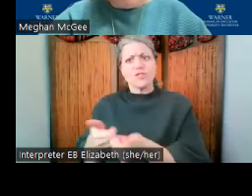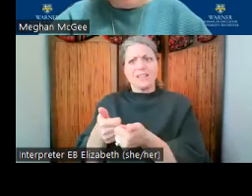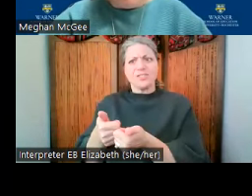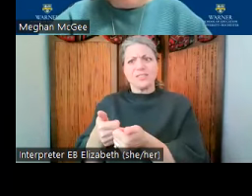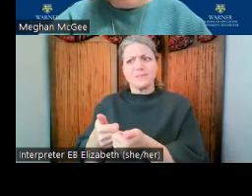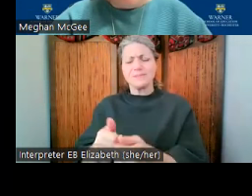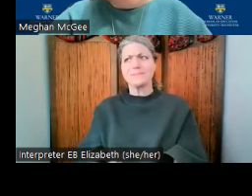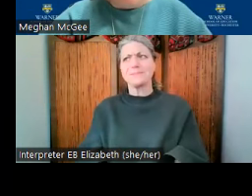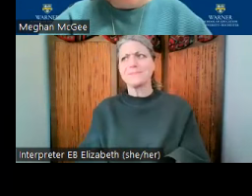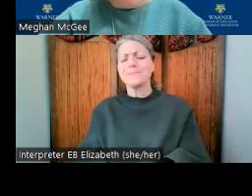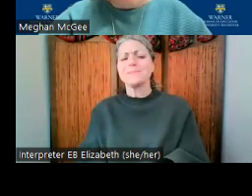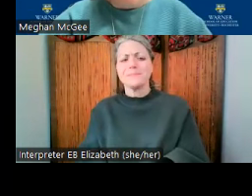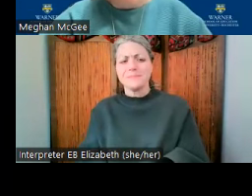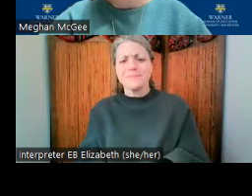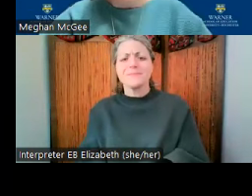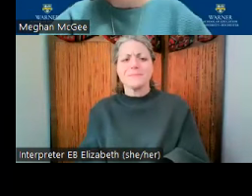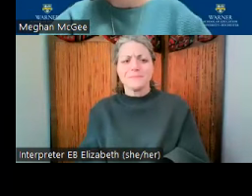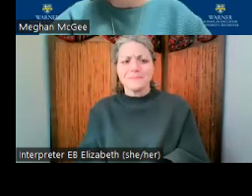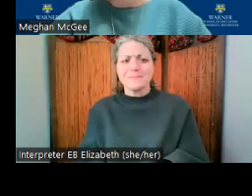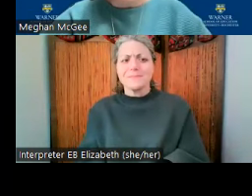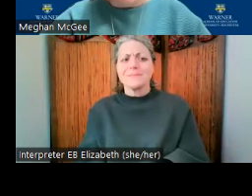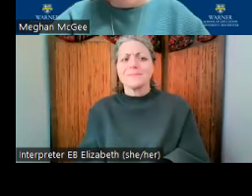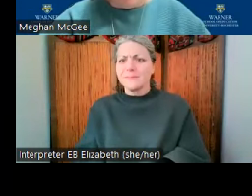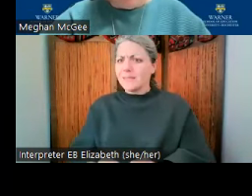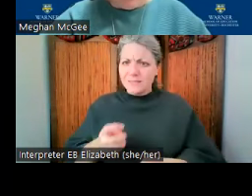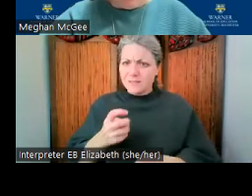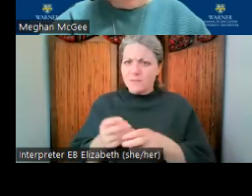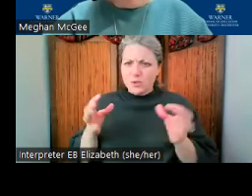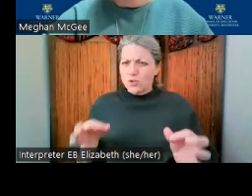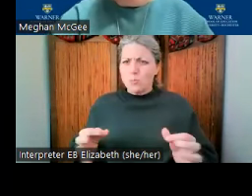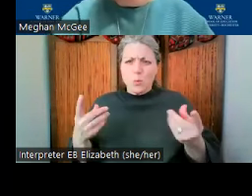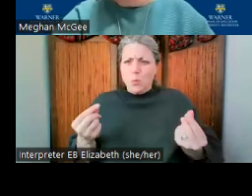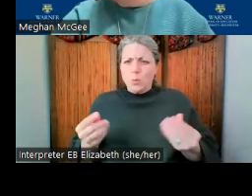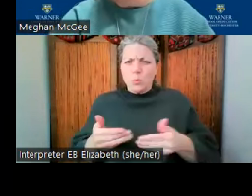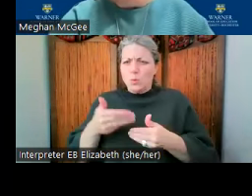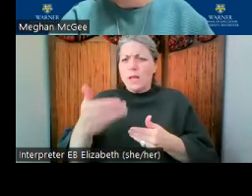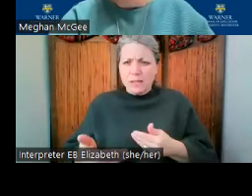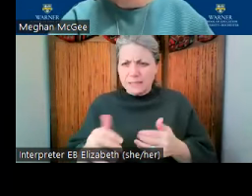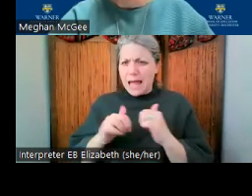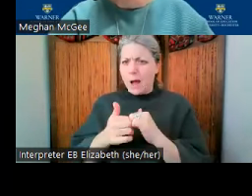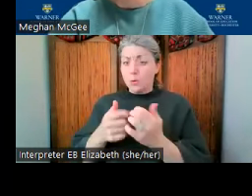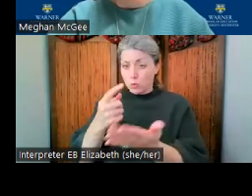to determine appropriate treatment and intervention.